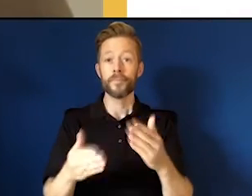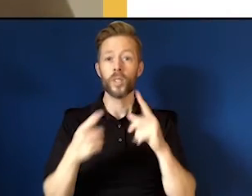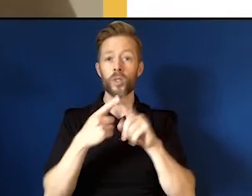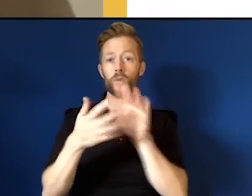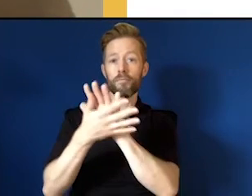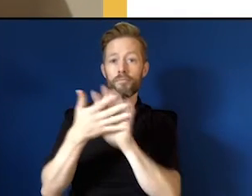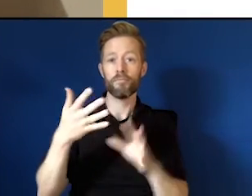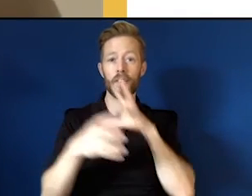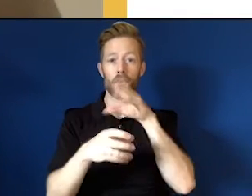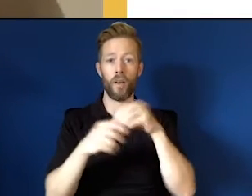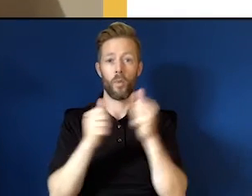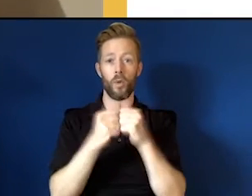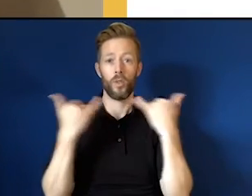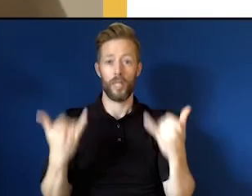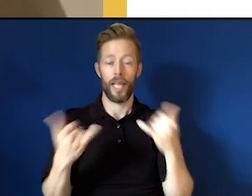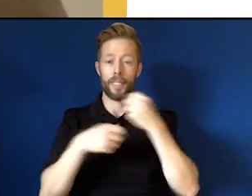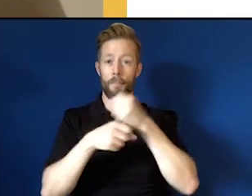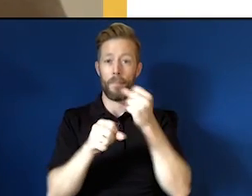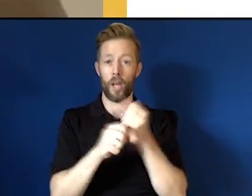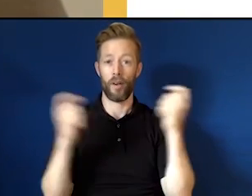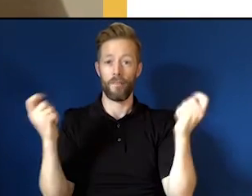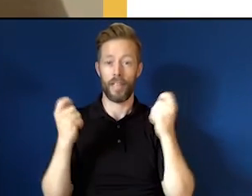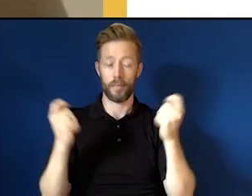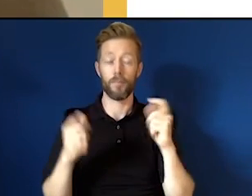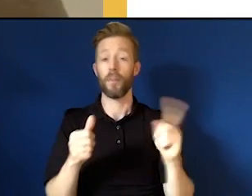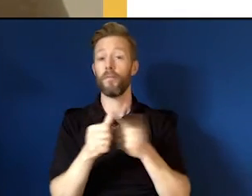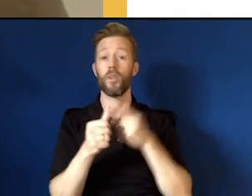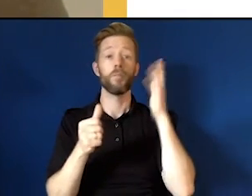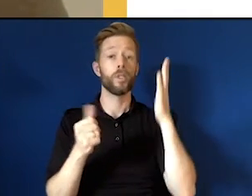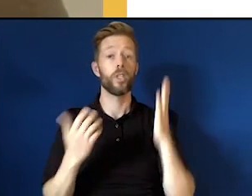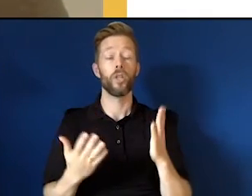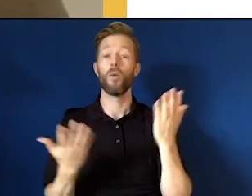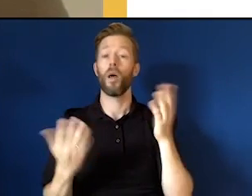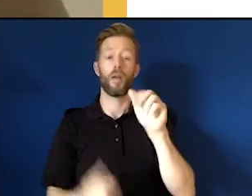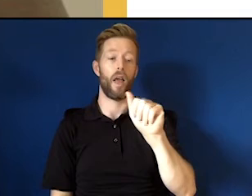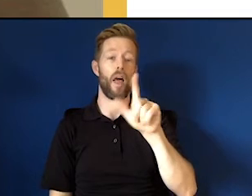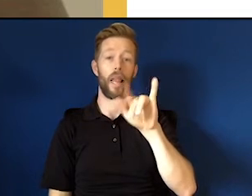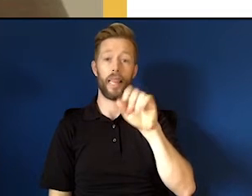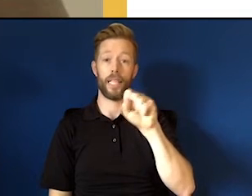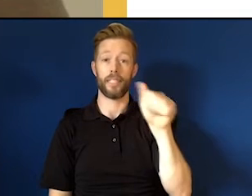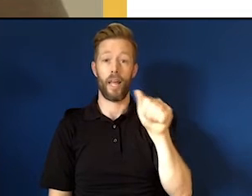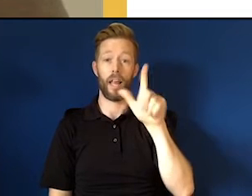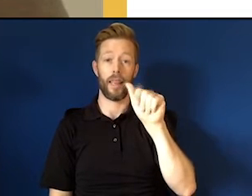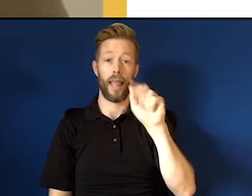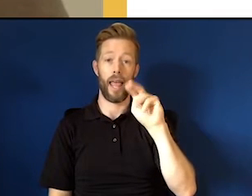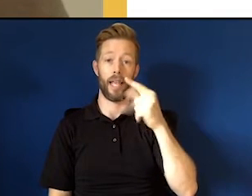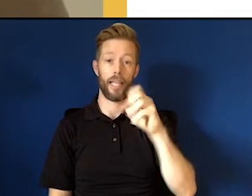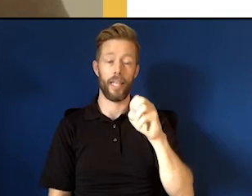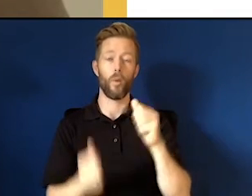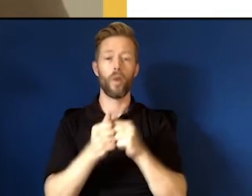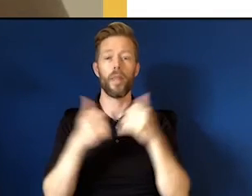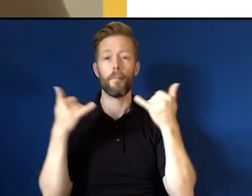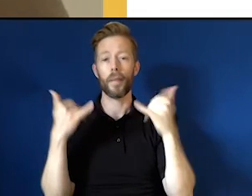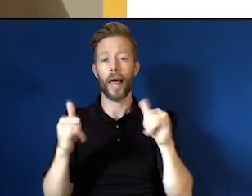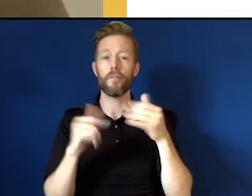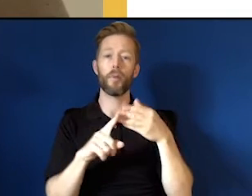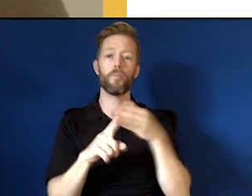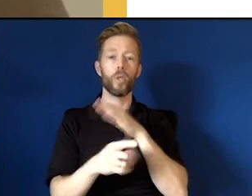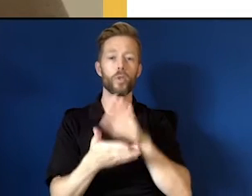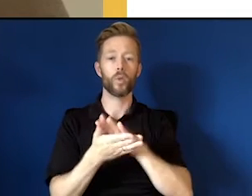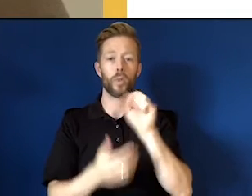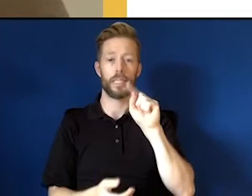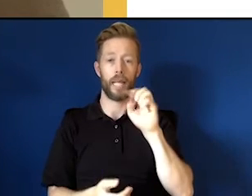Thank you to everyone involved with today's MakerFest. Our first presenter of the day is Alyssa Lange with Playful Preschool